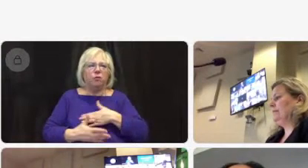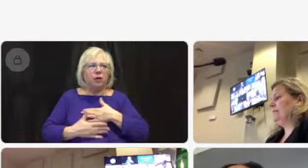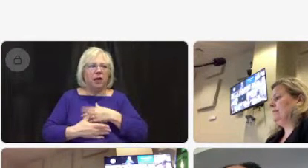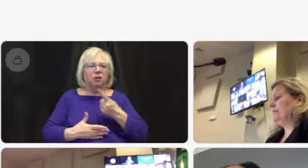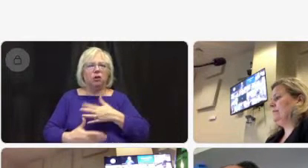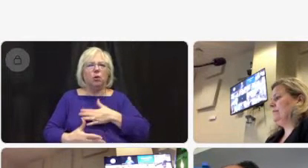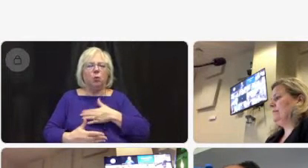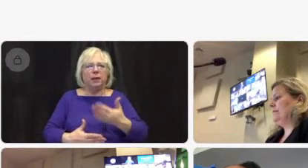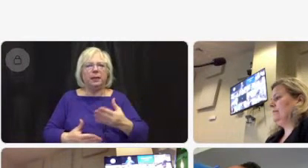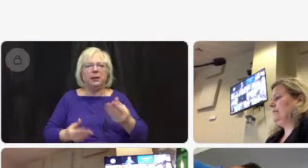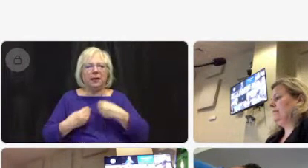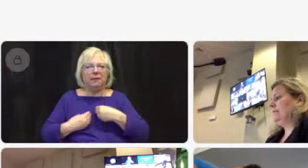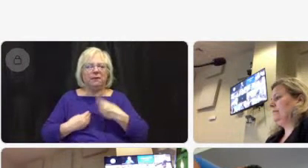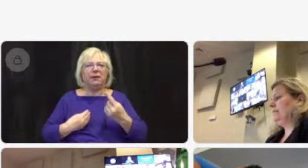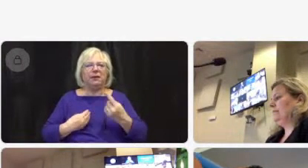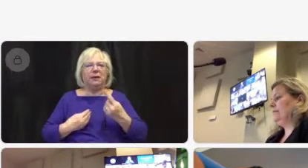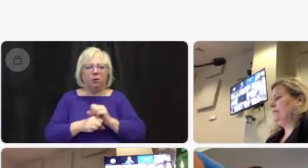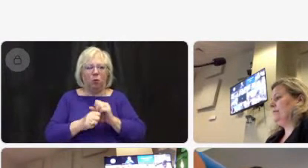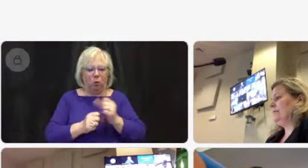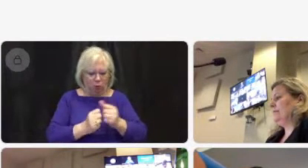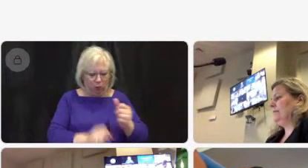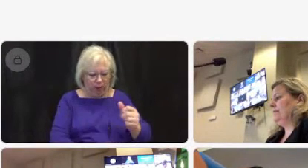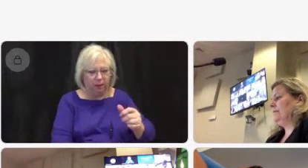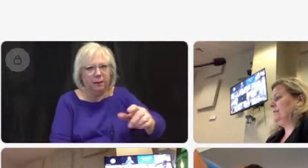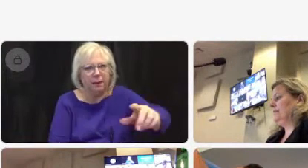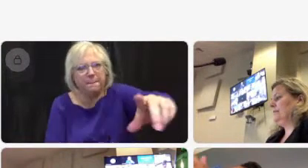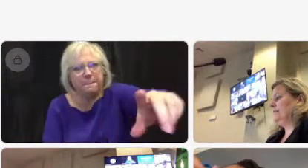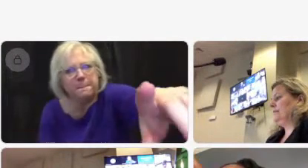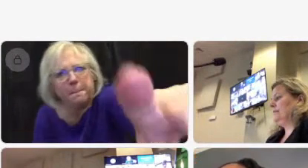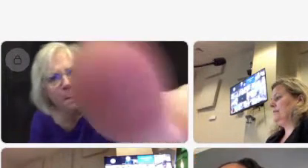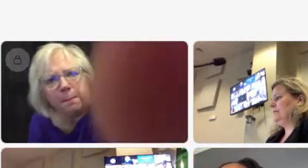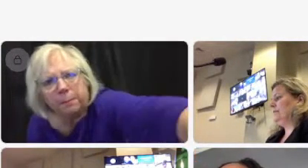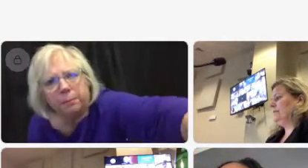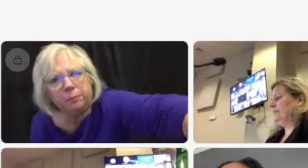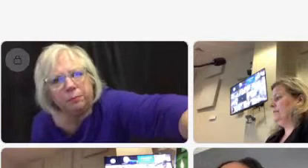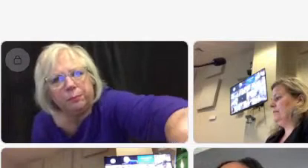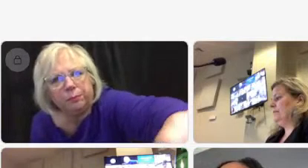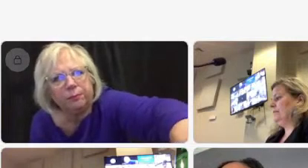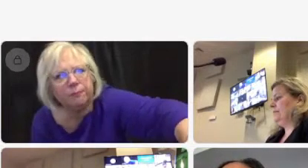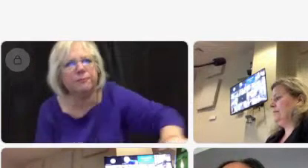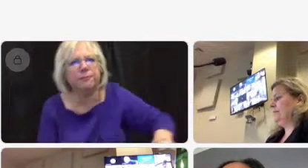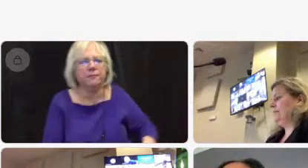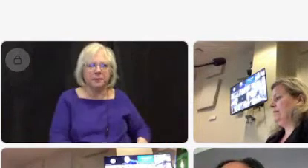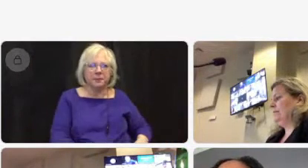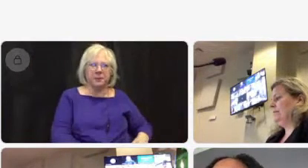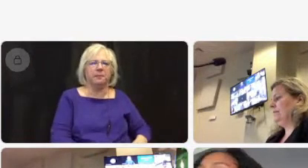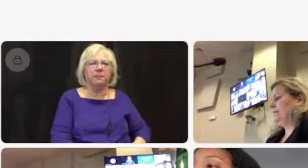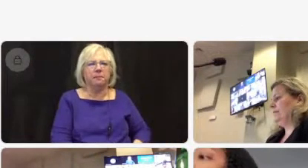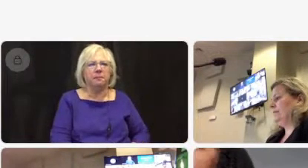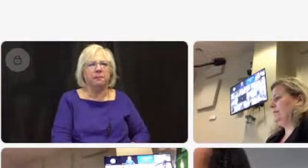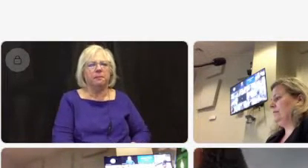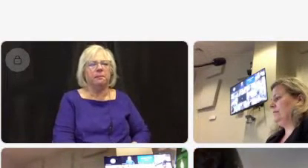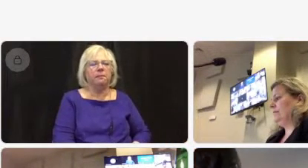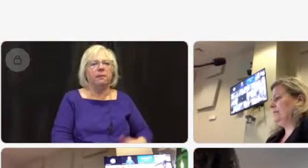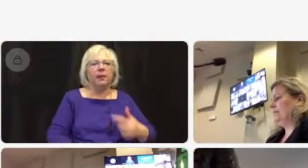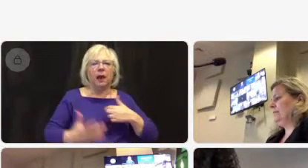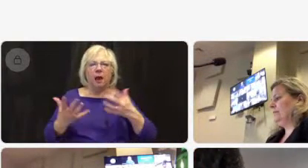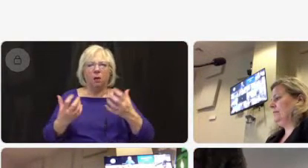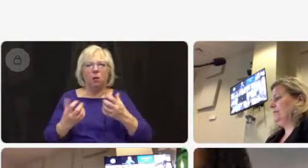us something to work with, because we can adjust from that standpoint. I want to make sure